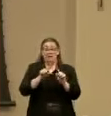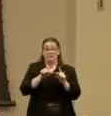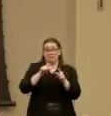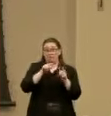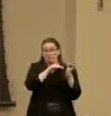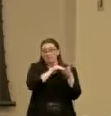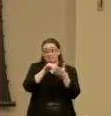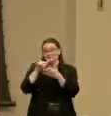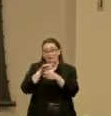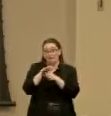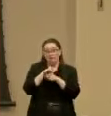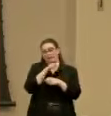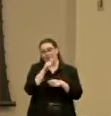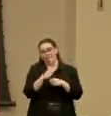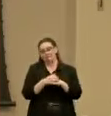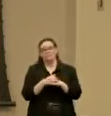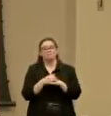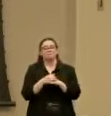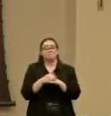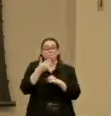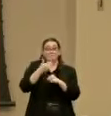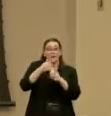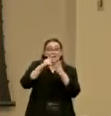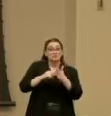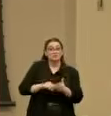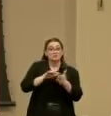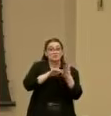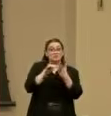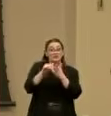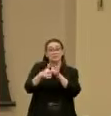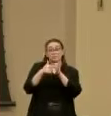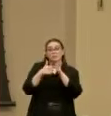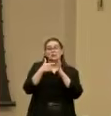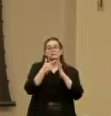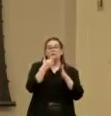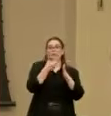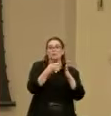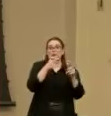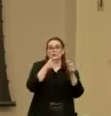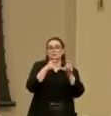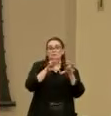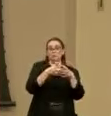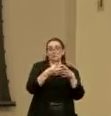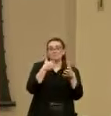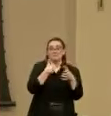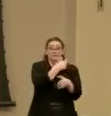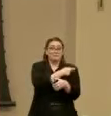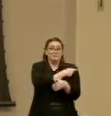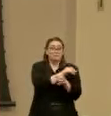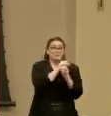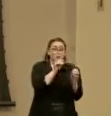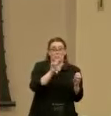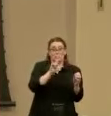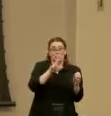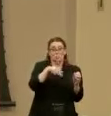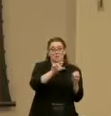thoroughly researched. In a good research study, there should be a good control group where you have a group of patients without